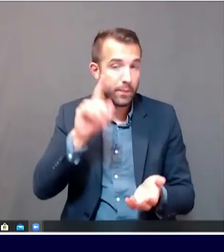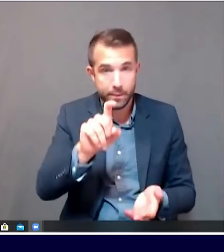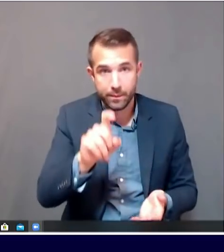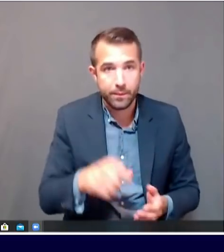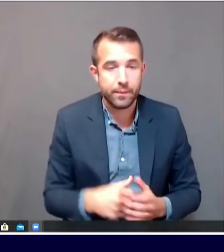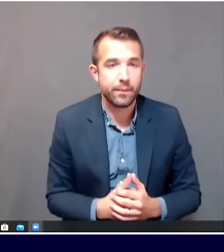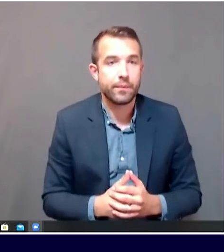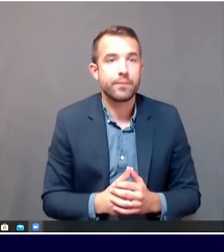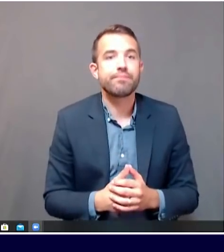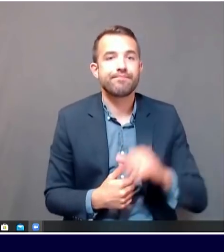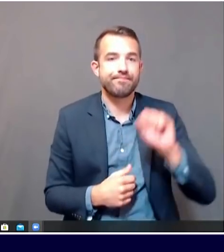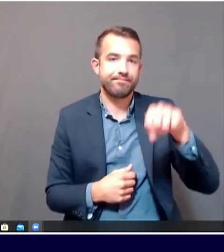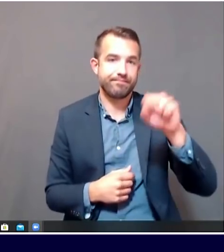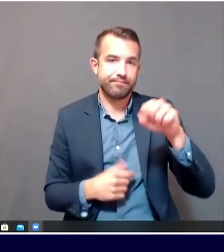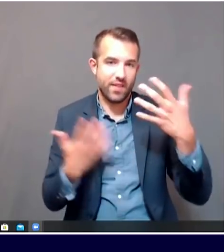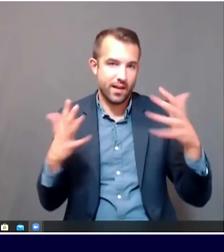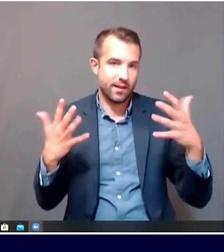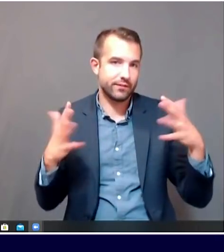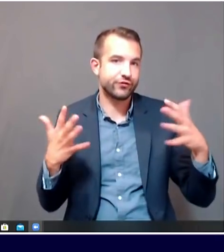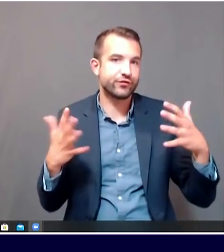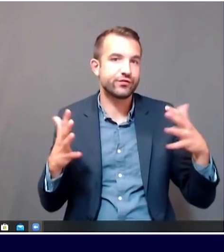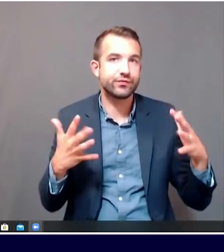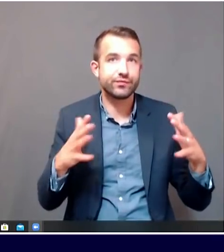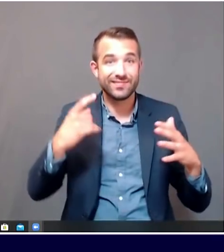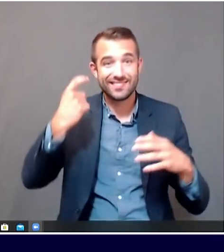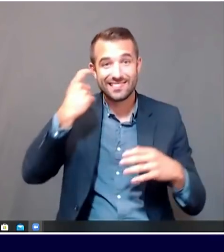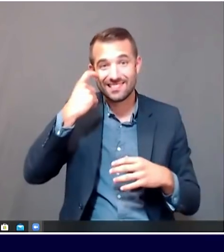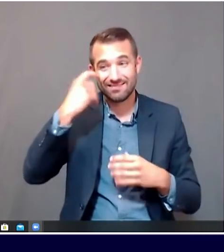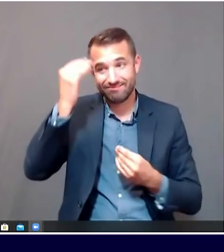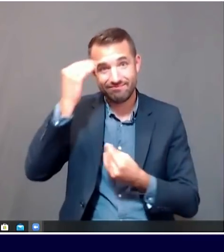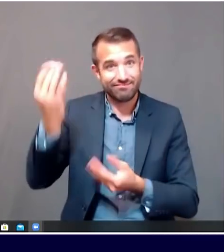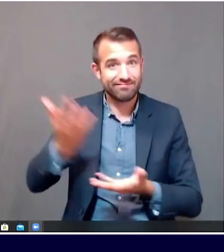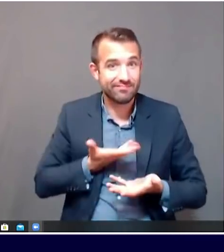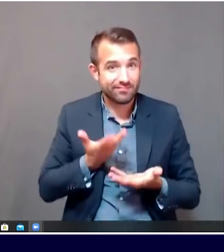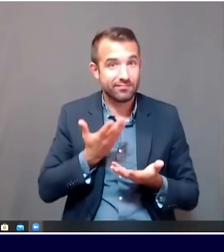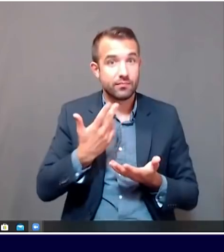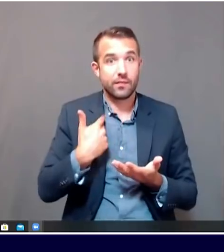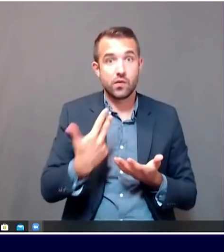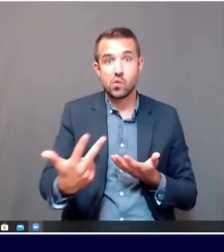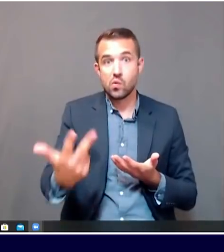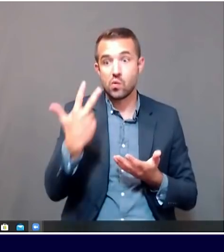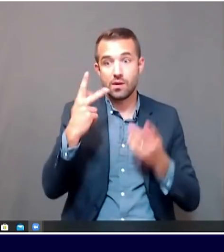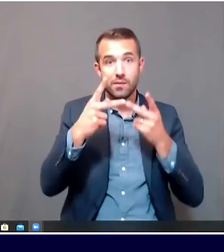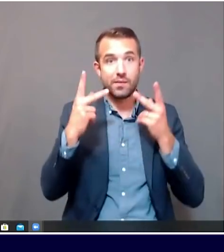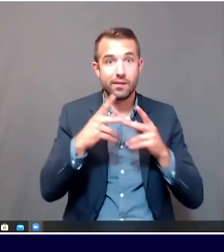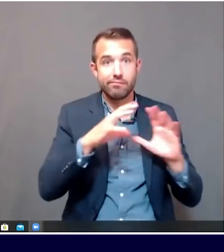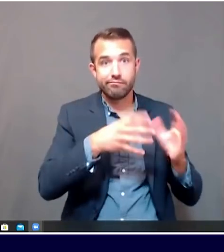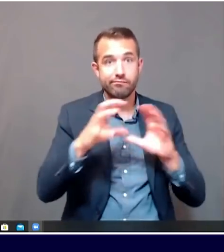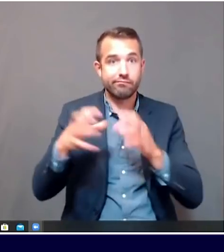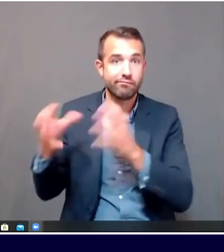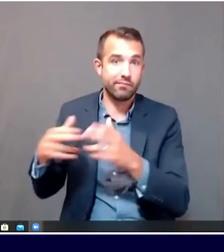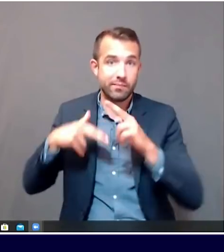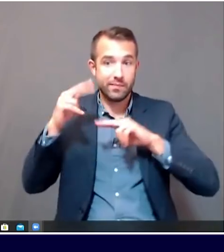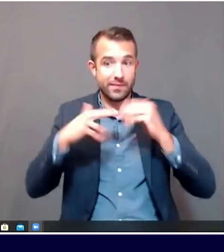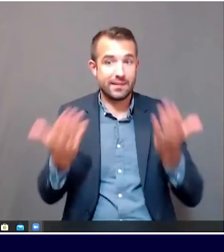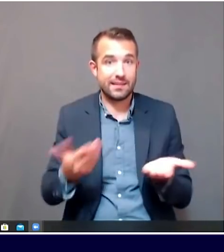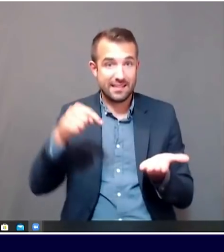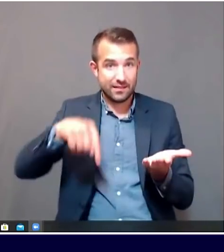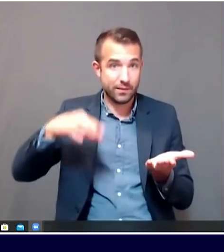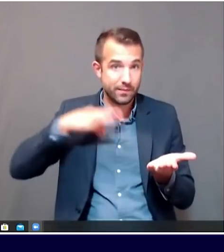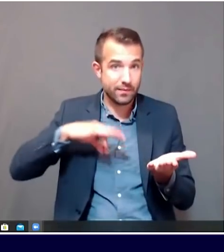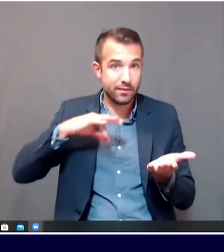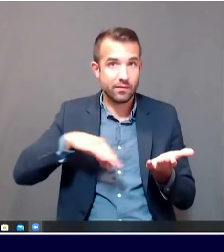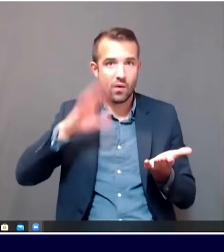3 facilities in Maine that would be among the first in the country as part of this initial allotment of 2,000 machines. There would be